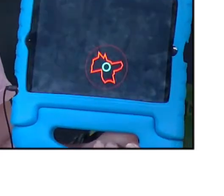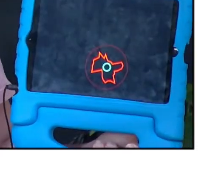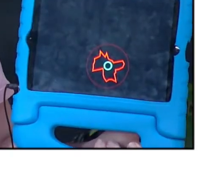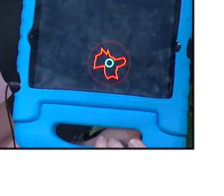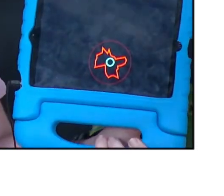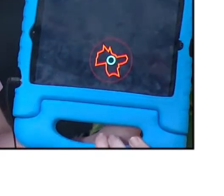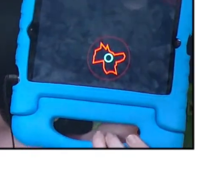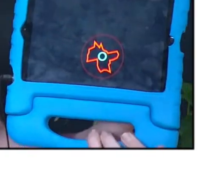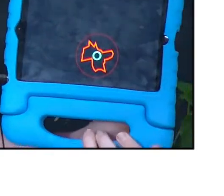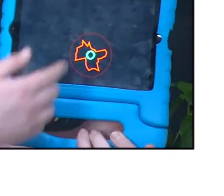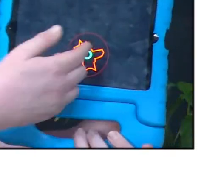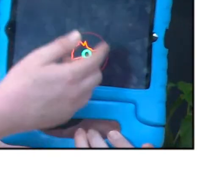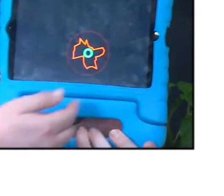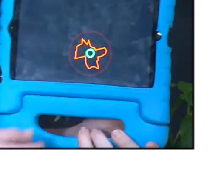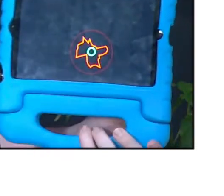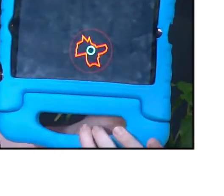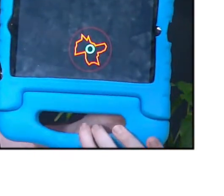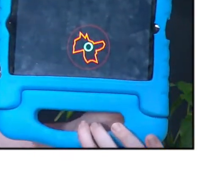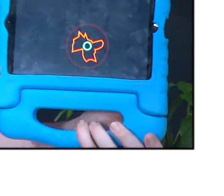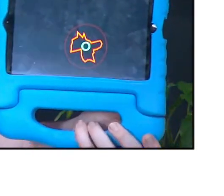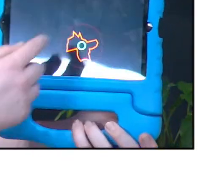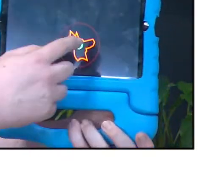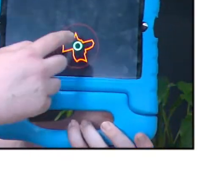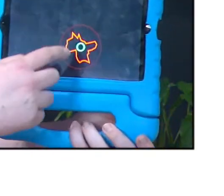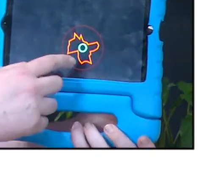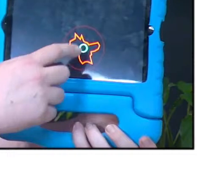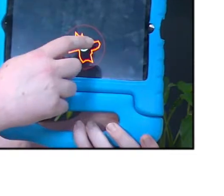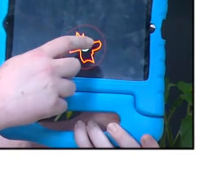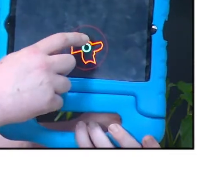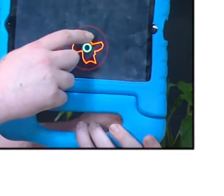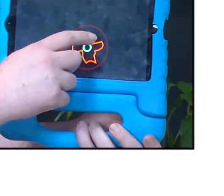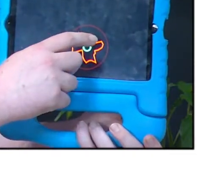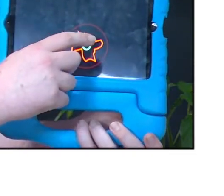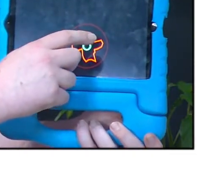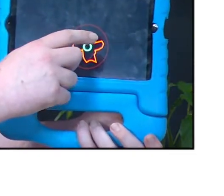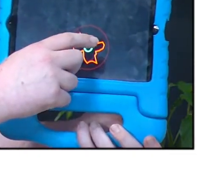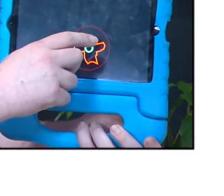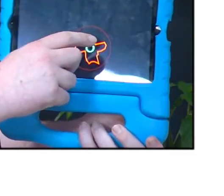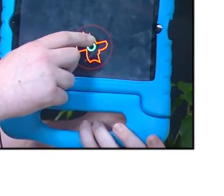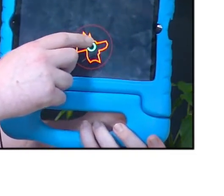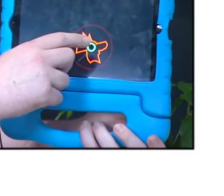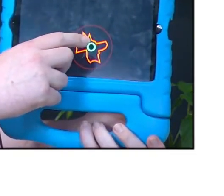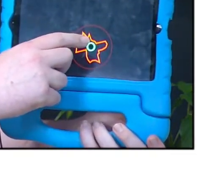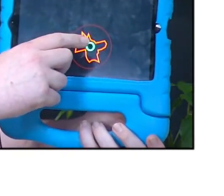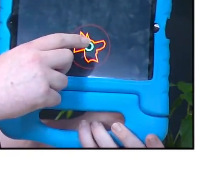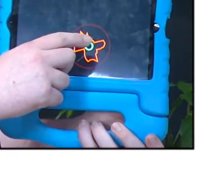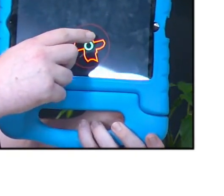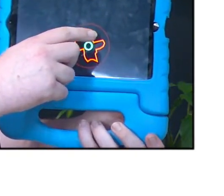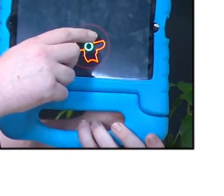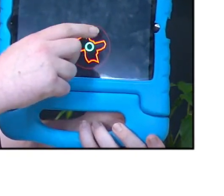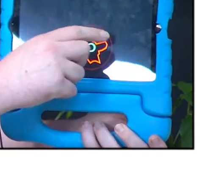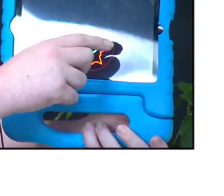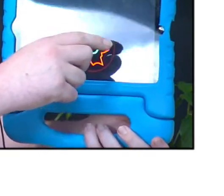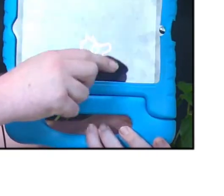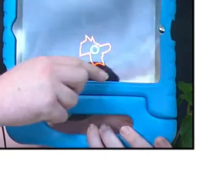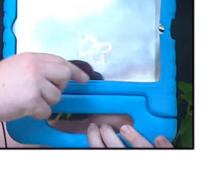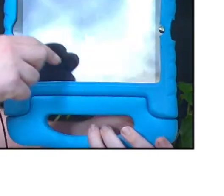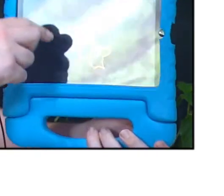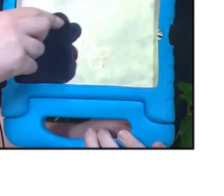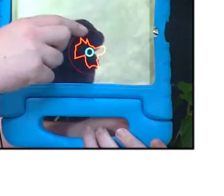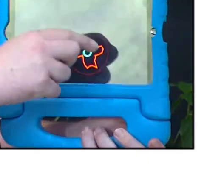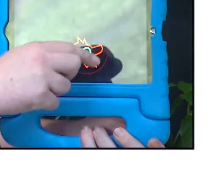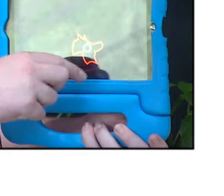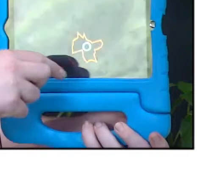other forms. And I love that this is visual. We've actually had hearing impaired students create visuals with